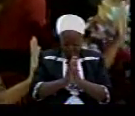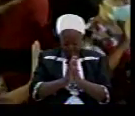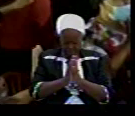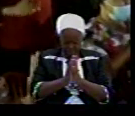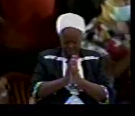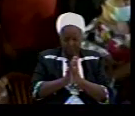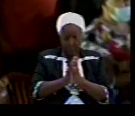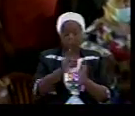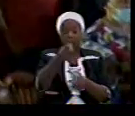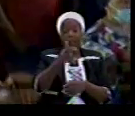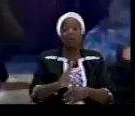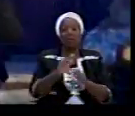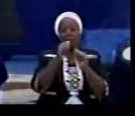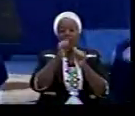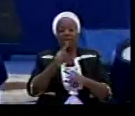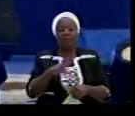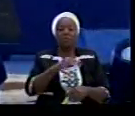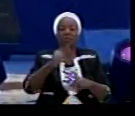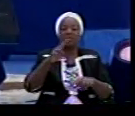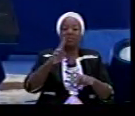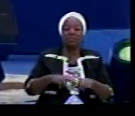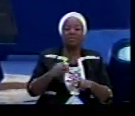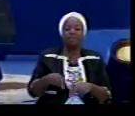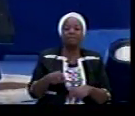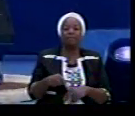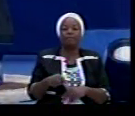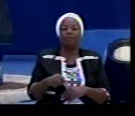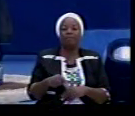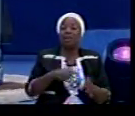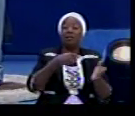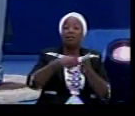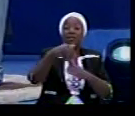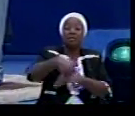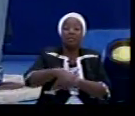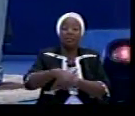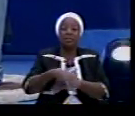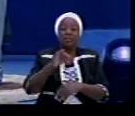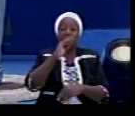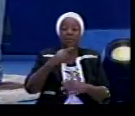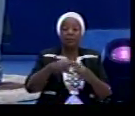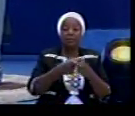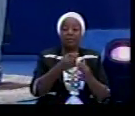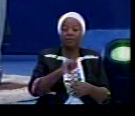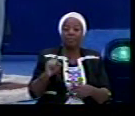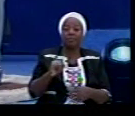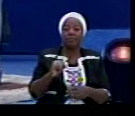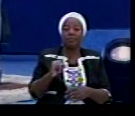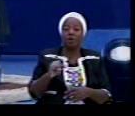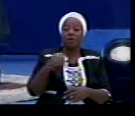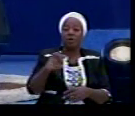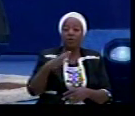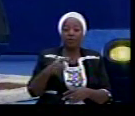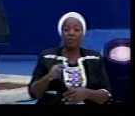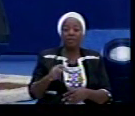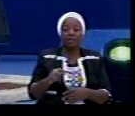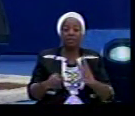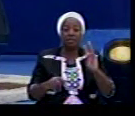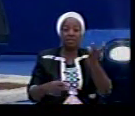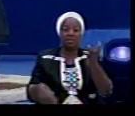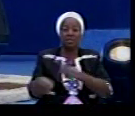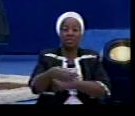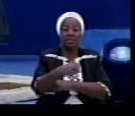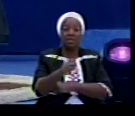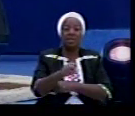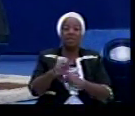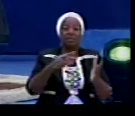God bless you. You can sit down. Tonight is the beginning of the six-day